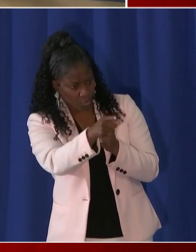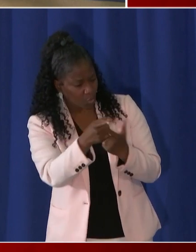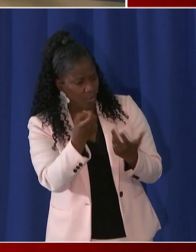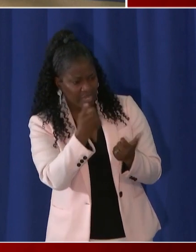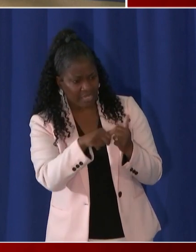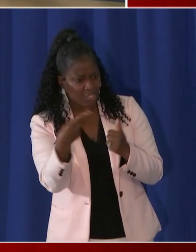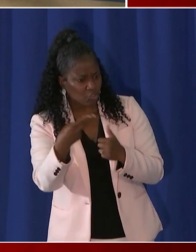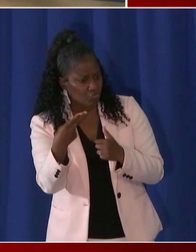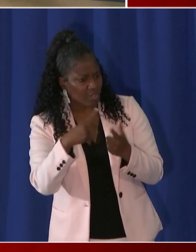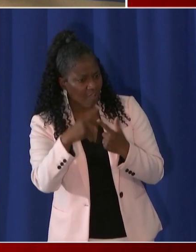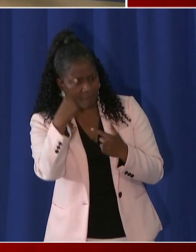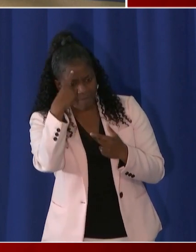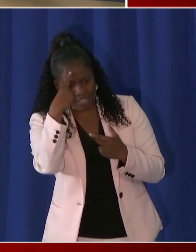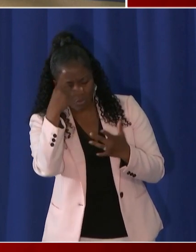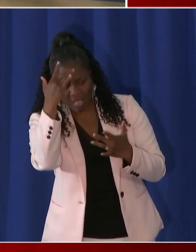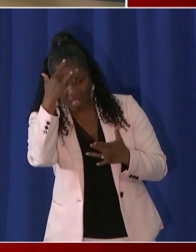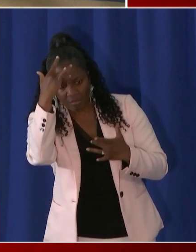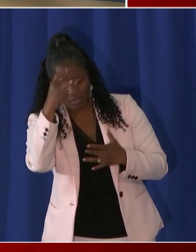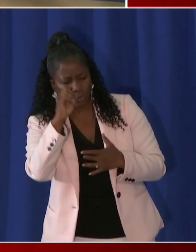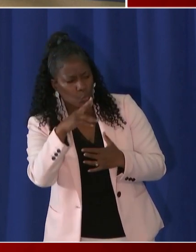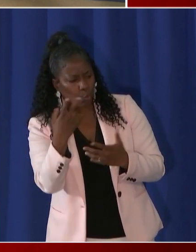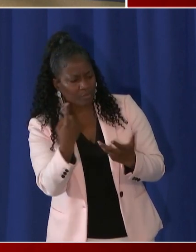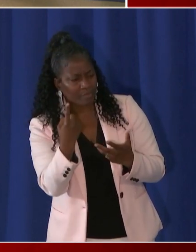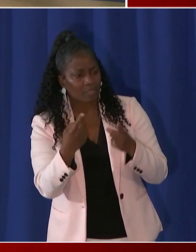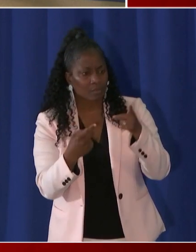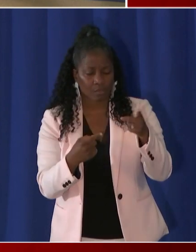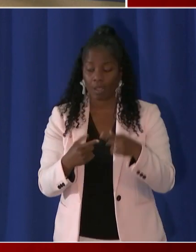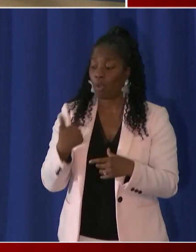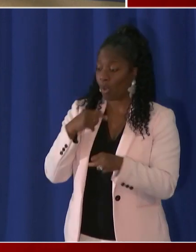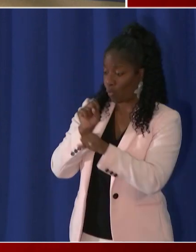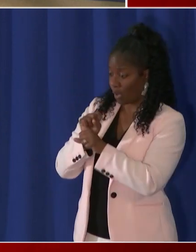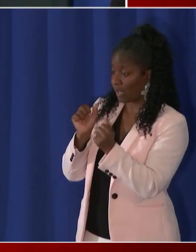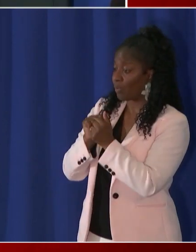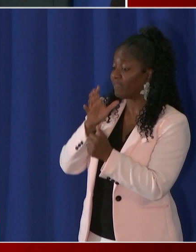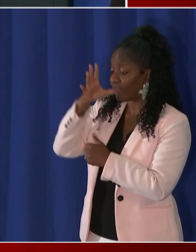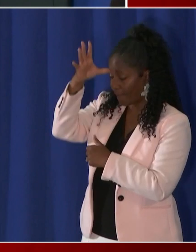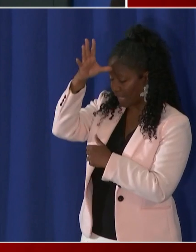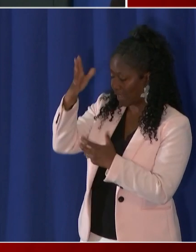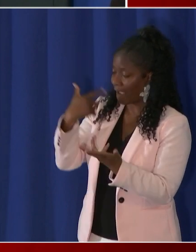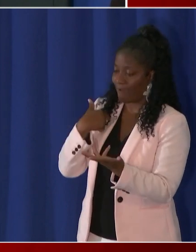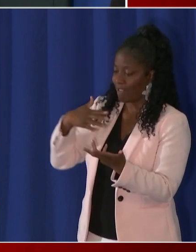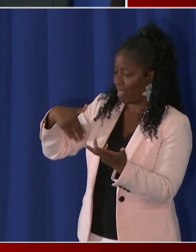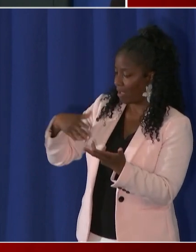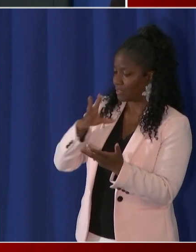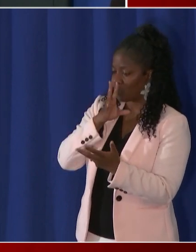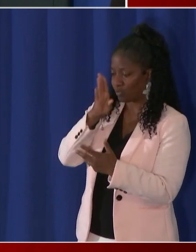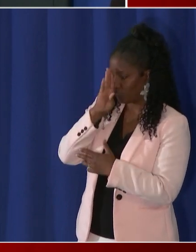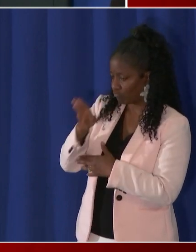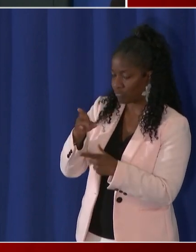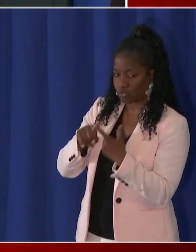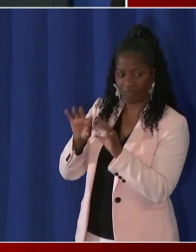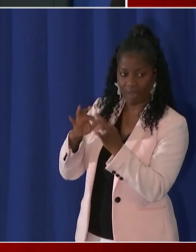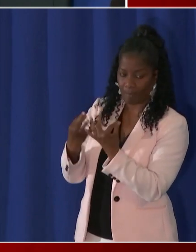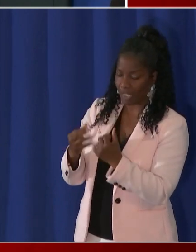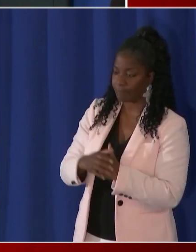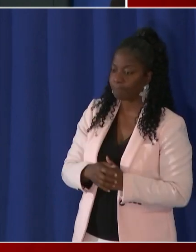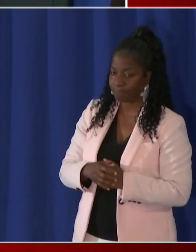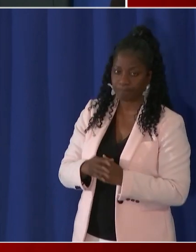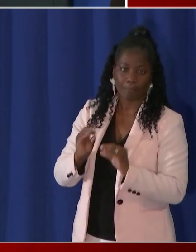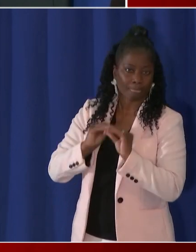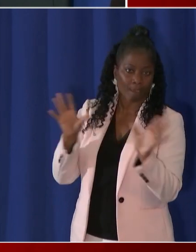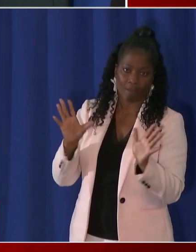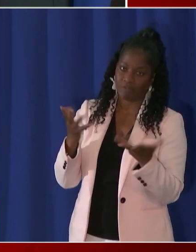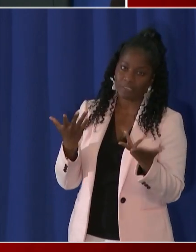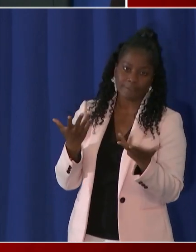any history of mental illness here? We are working with the family. I have not spoken directly to the family. Obviously, this is a